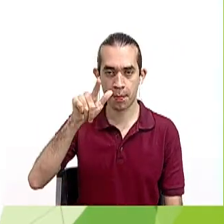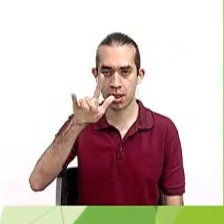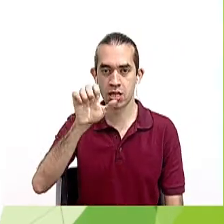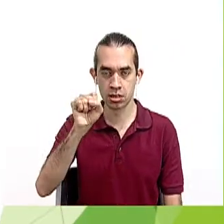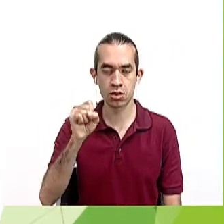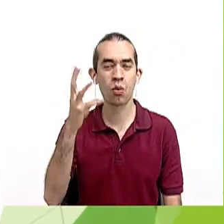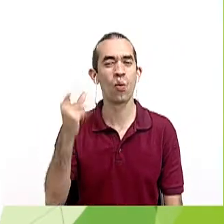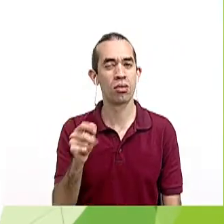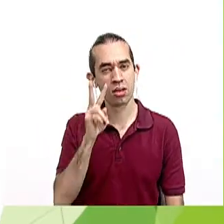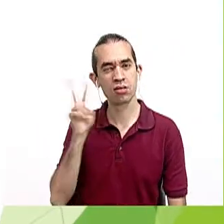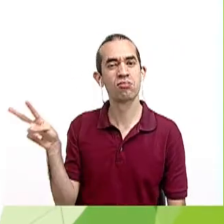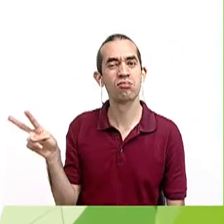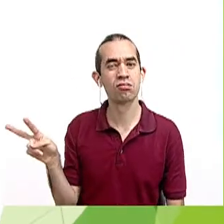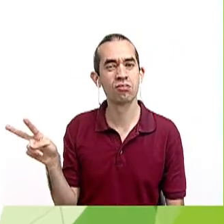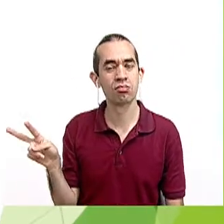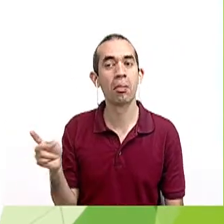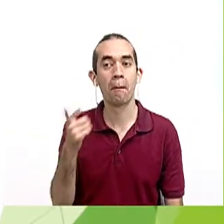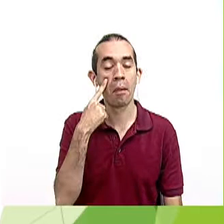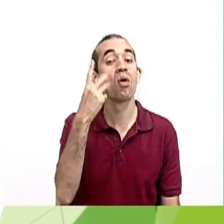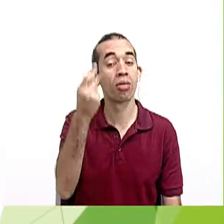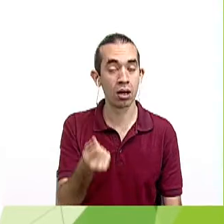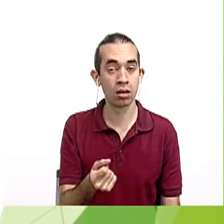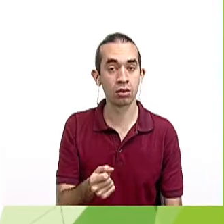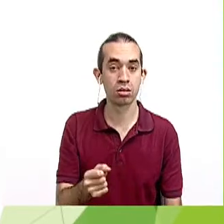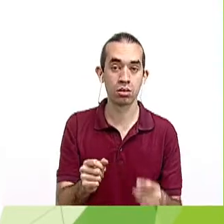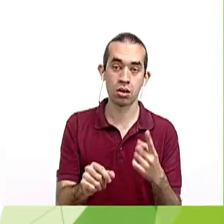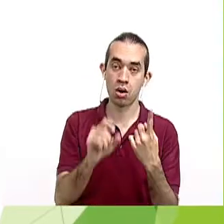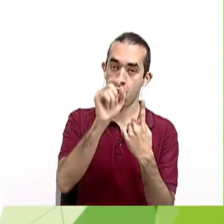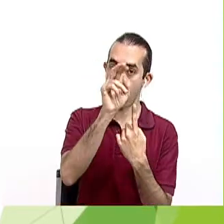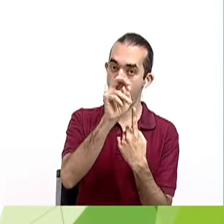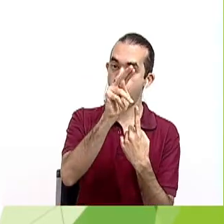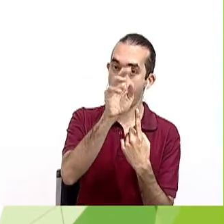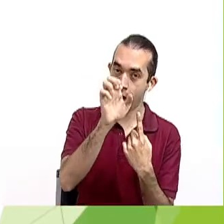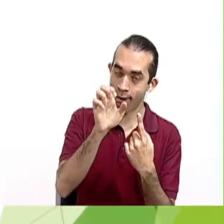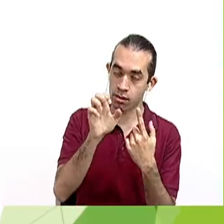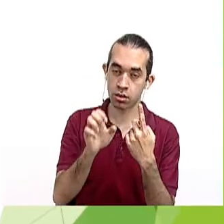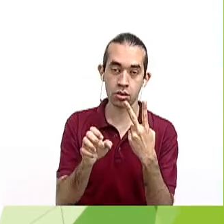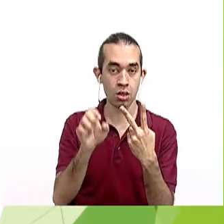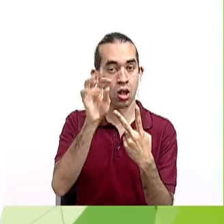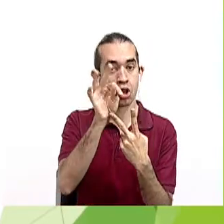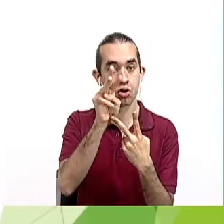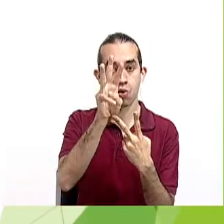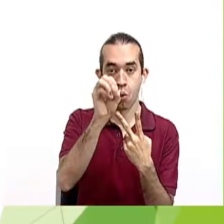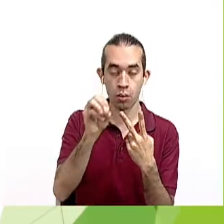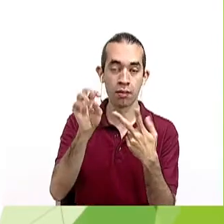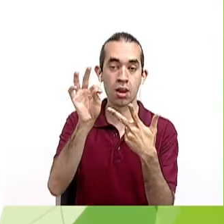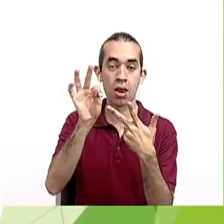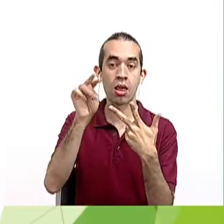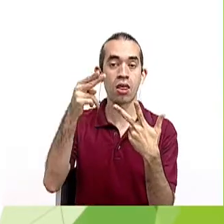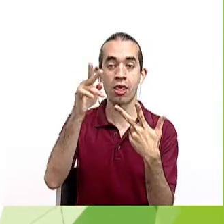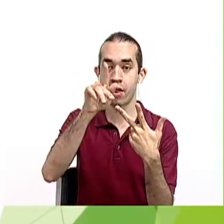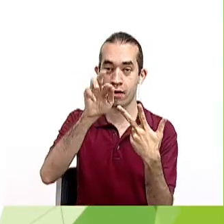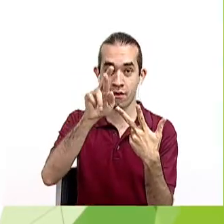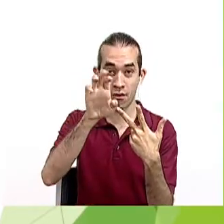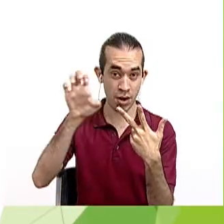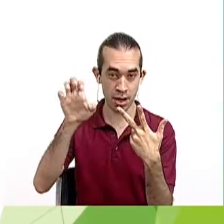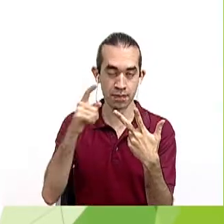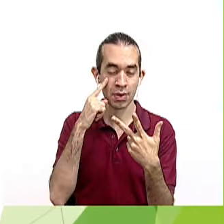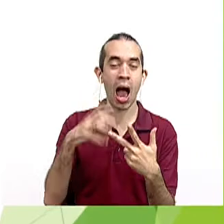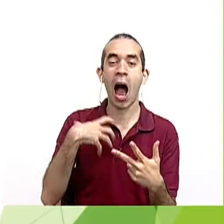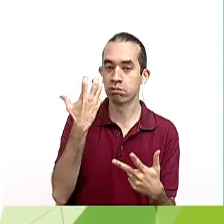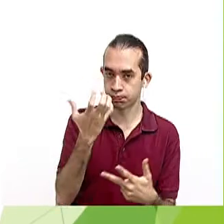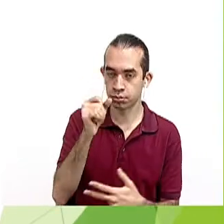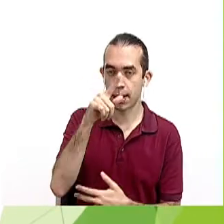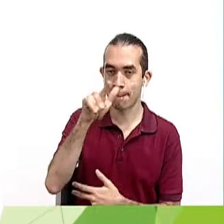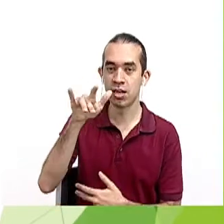see? Let's count them. 1, 2, 3 apples. Okay, yeah, there are